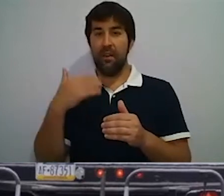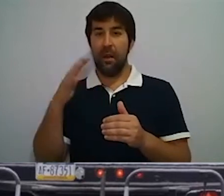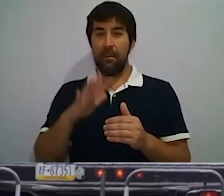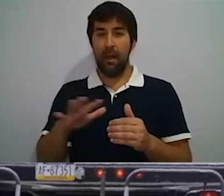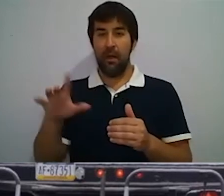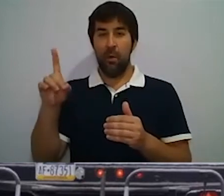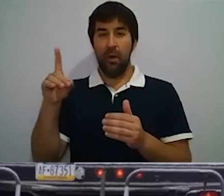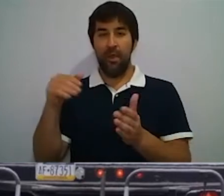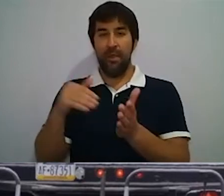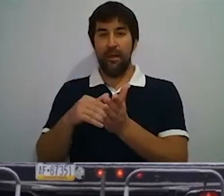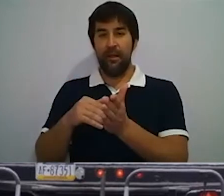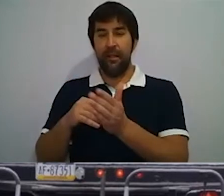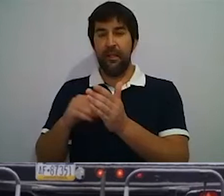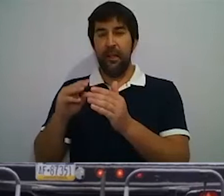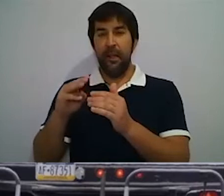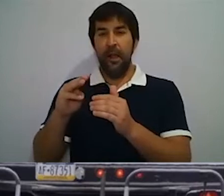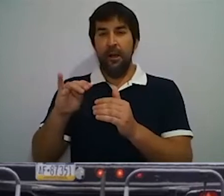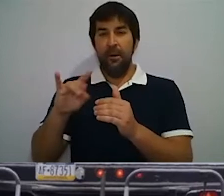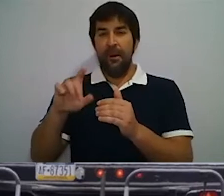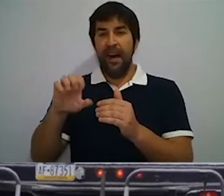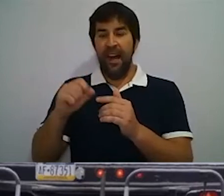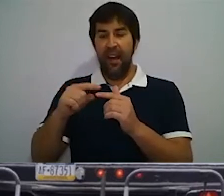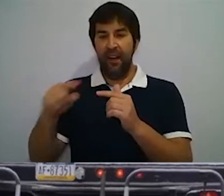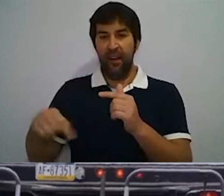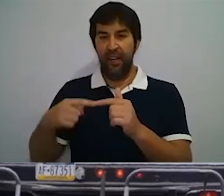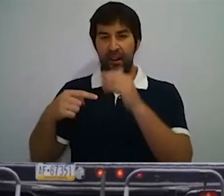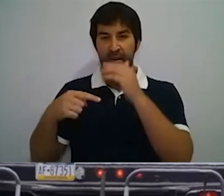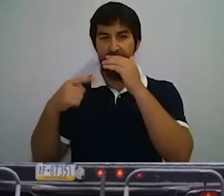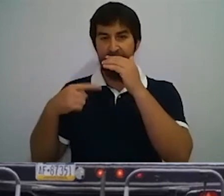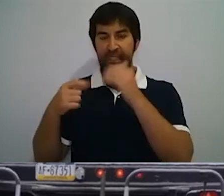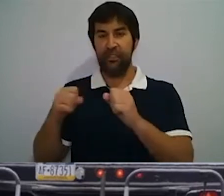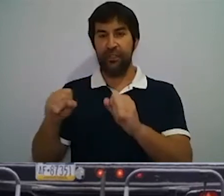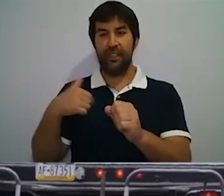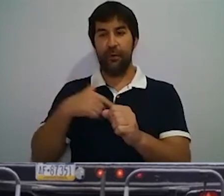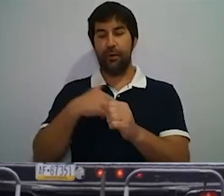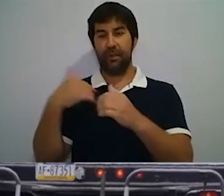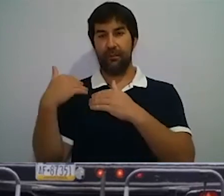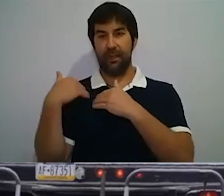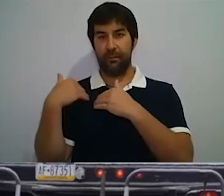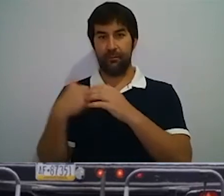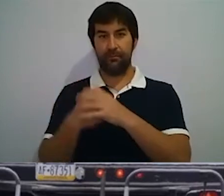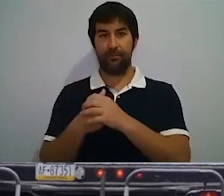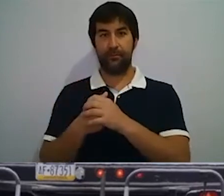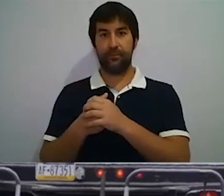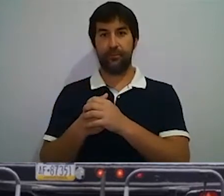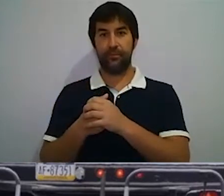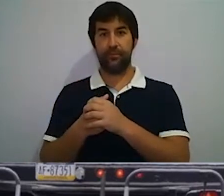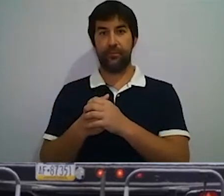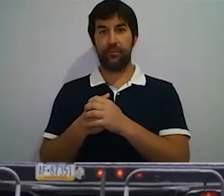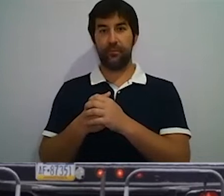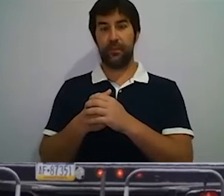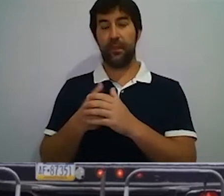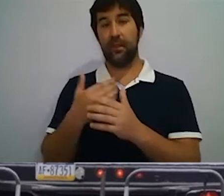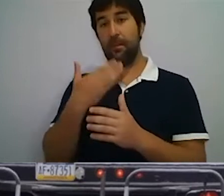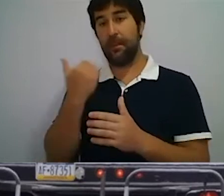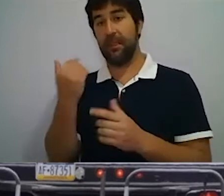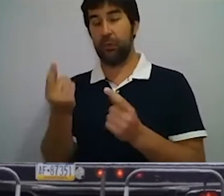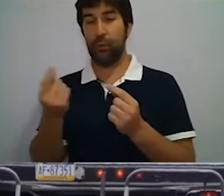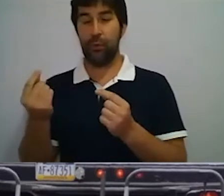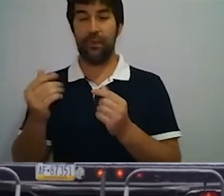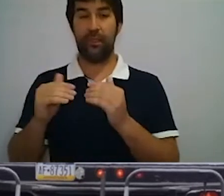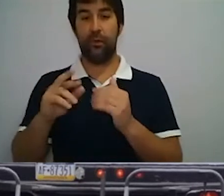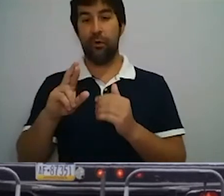budget year and perhaps the next few years, that we want to be really deliberate in the projects that my department is bringing forward into the capital